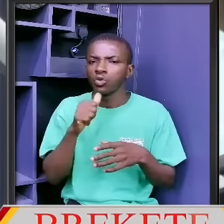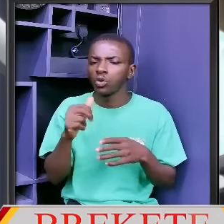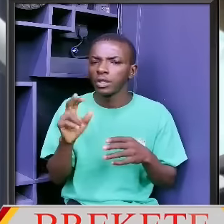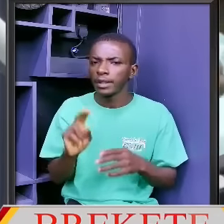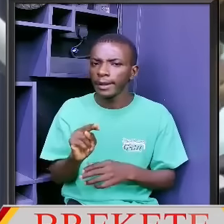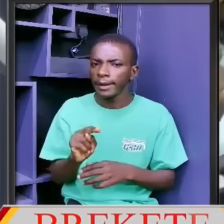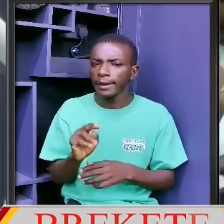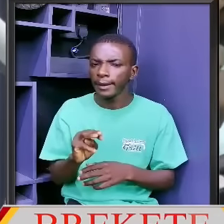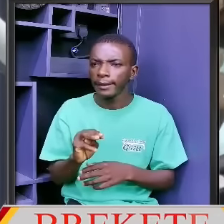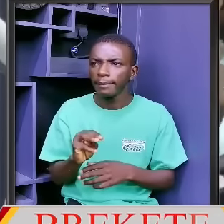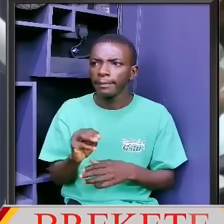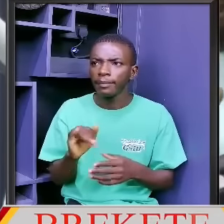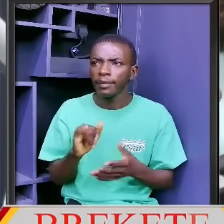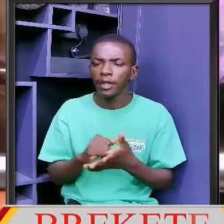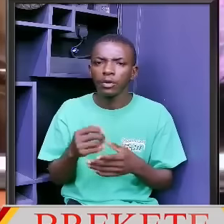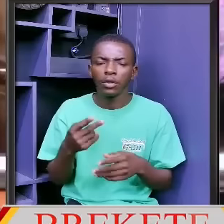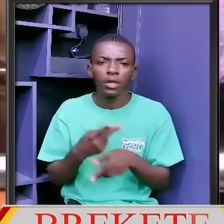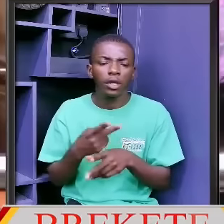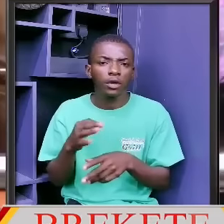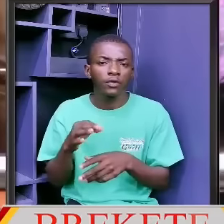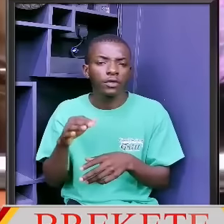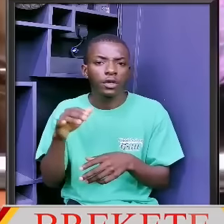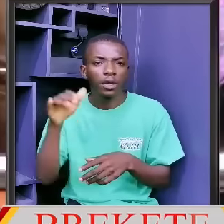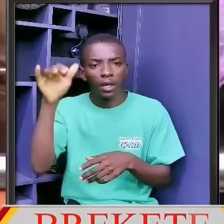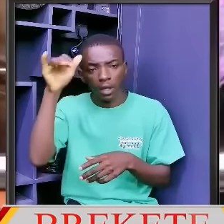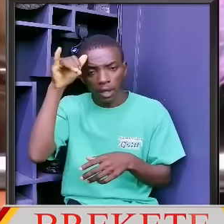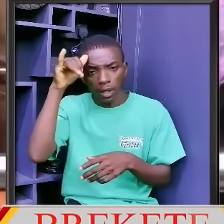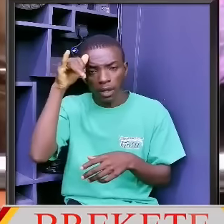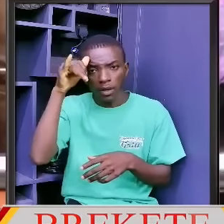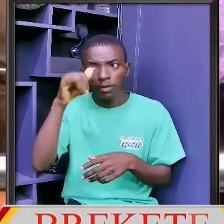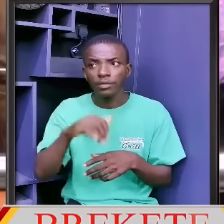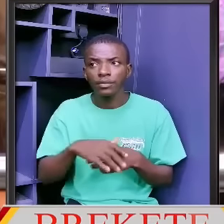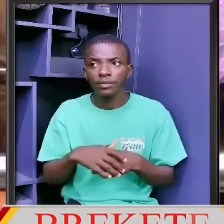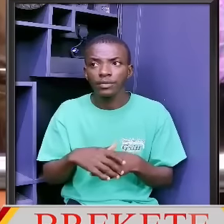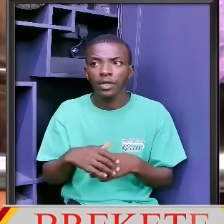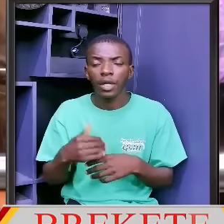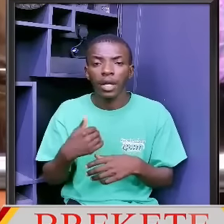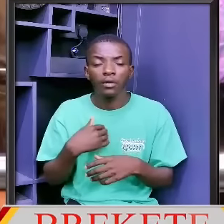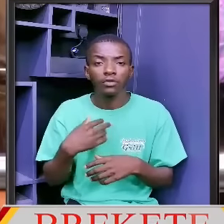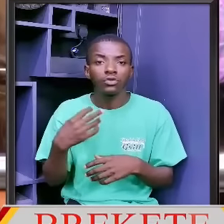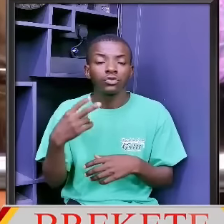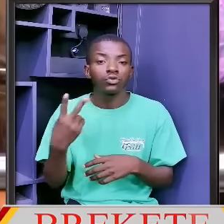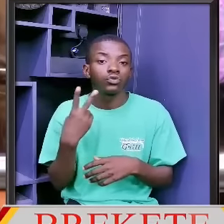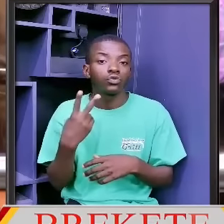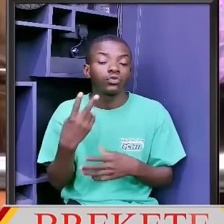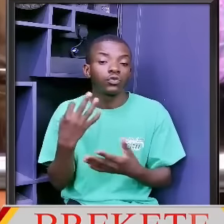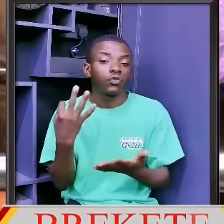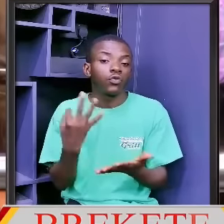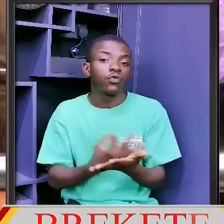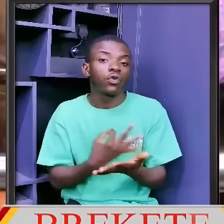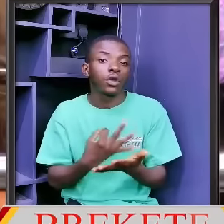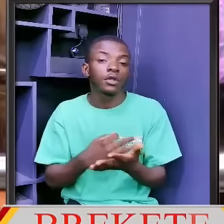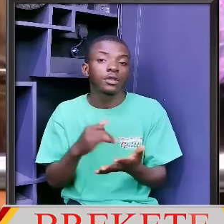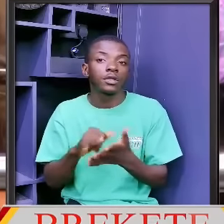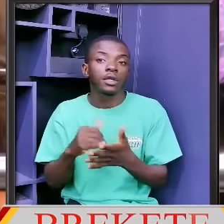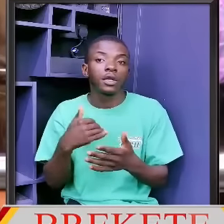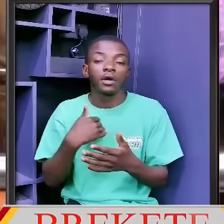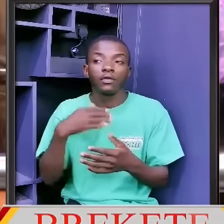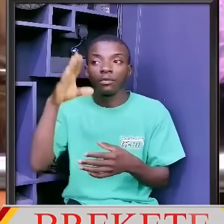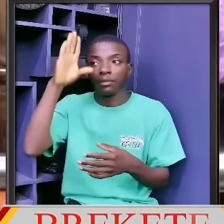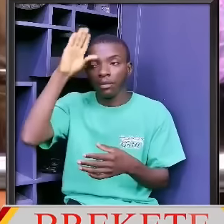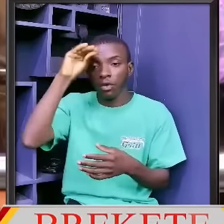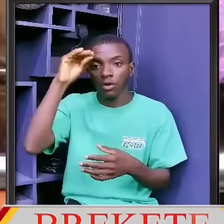him, go take care of the car. He now another call person. Two Fulanis. He said, now in boys for more